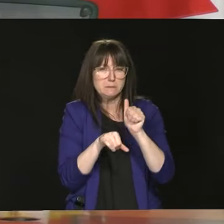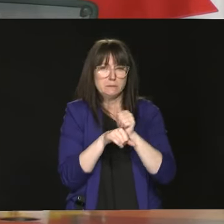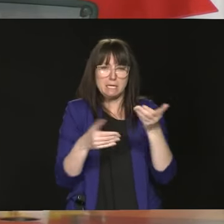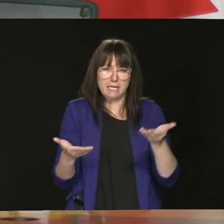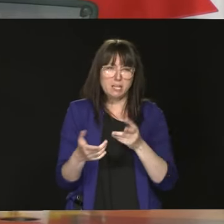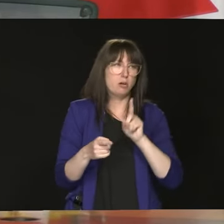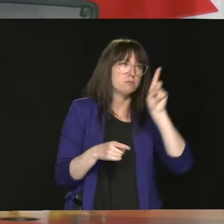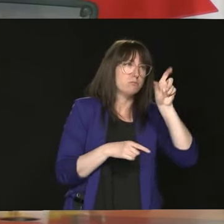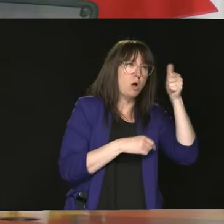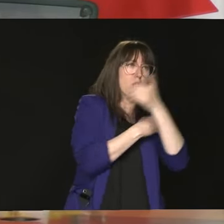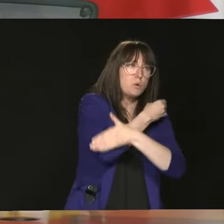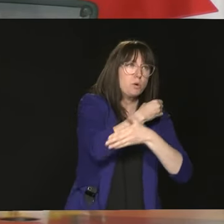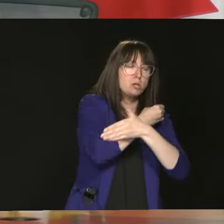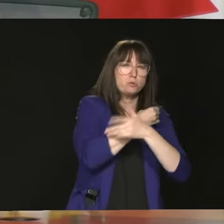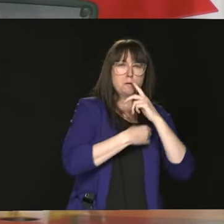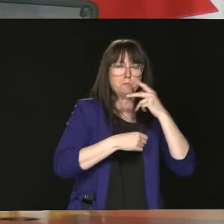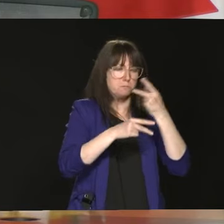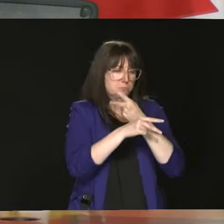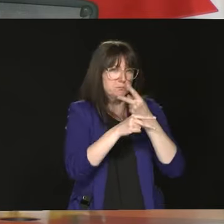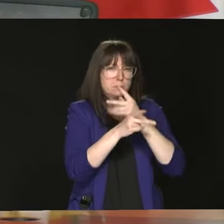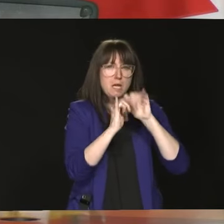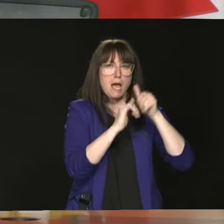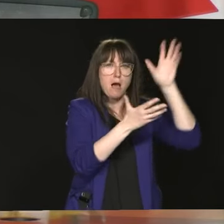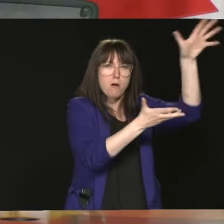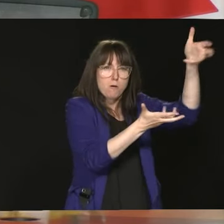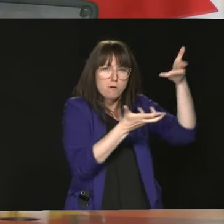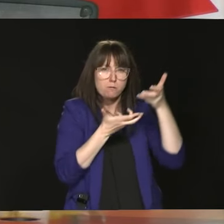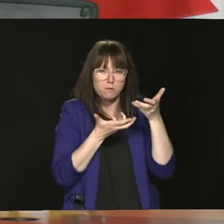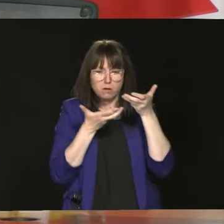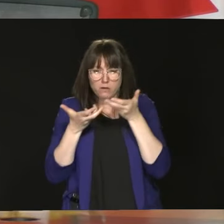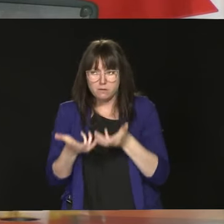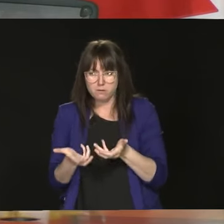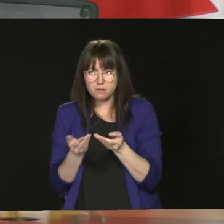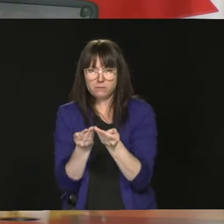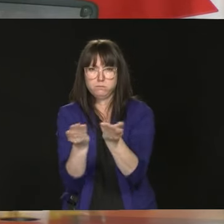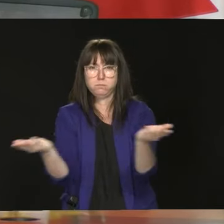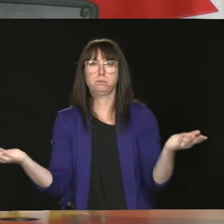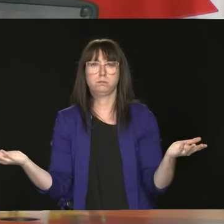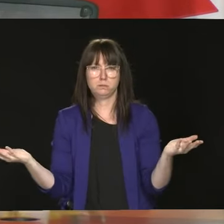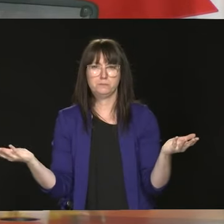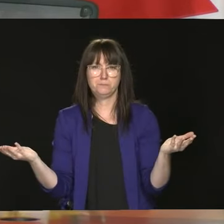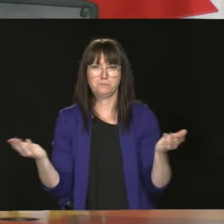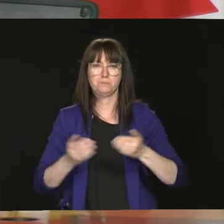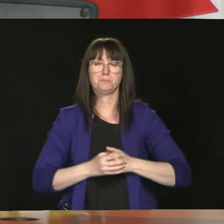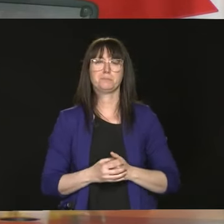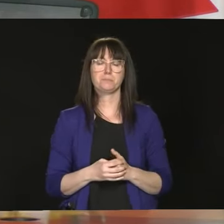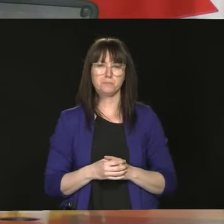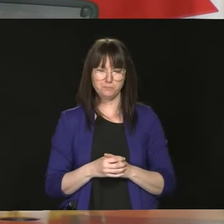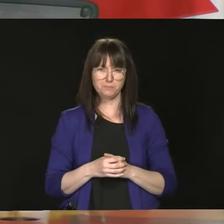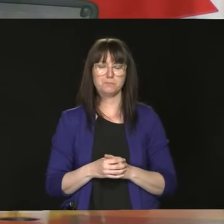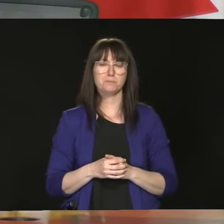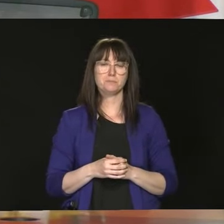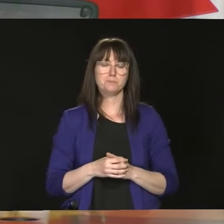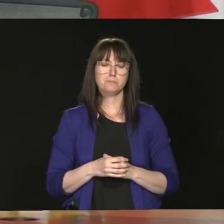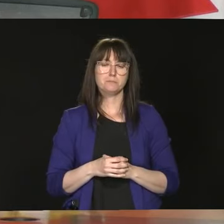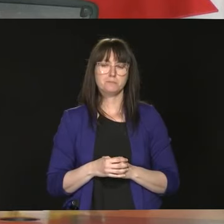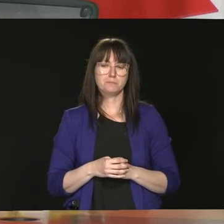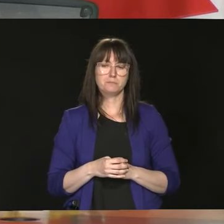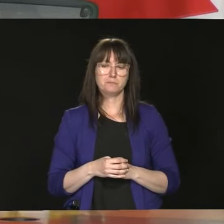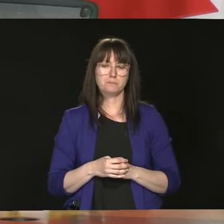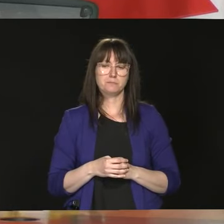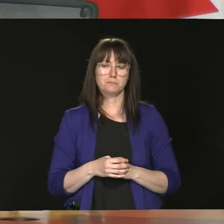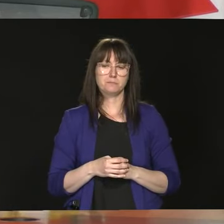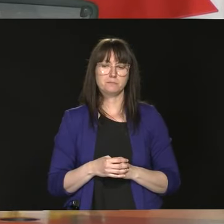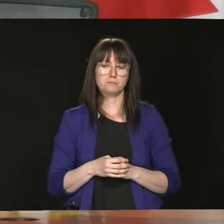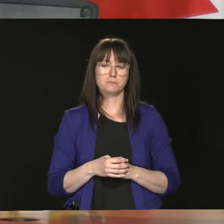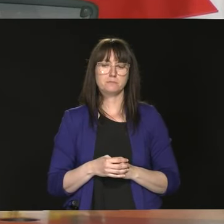they can to deliver these goods. Je tiens à les remercier personnellement pour leur